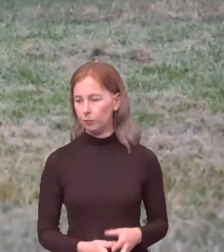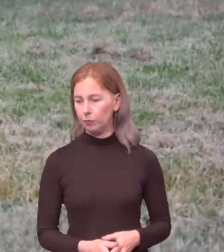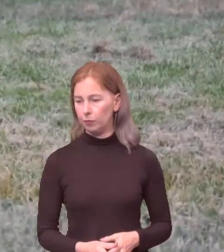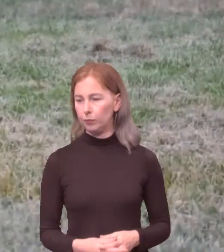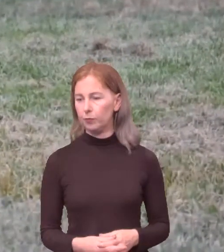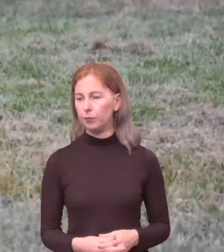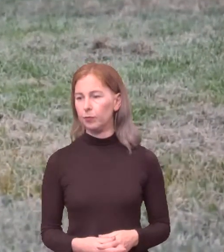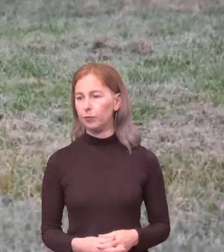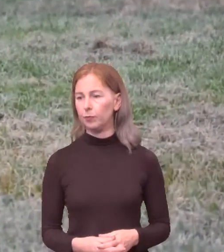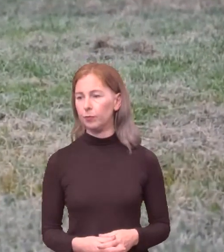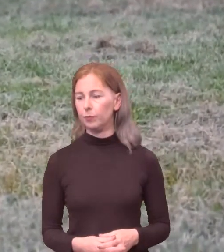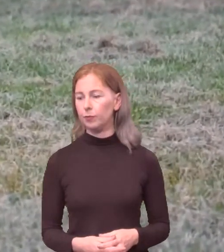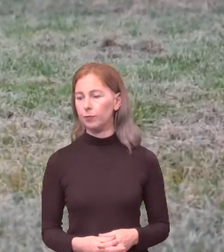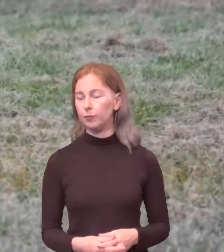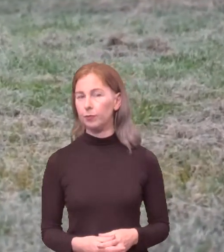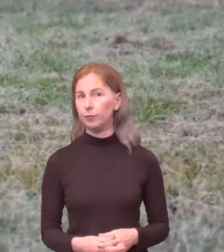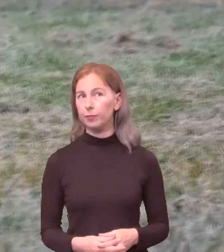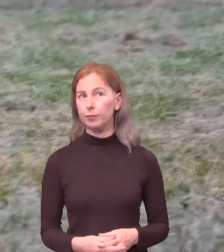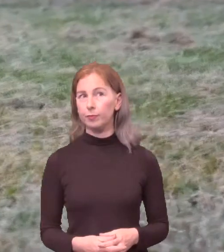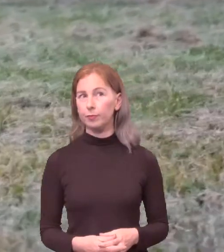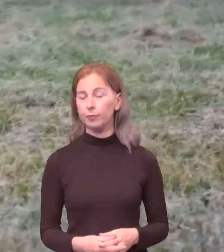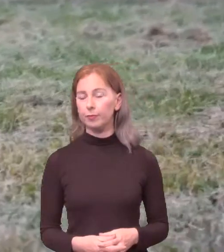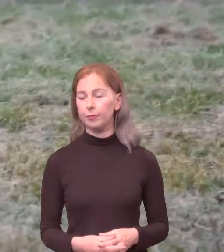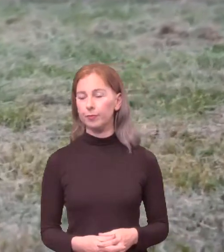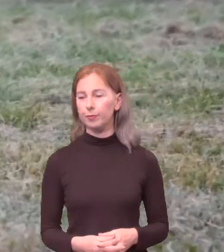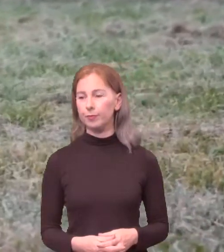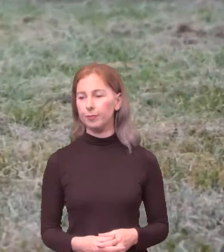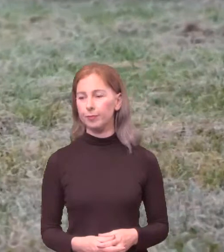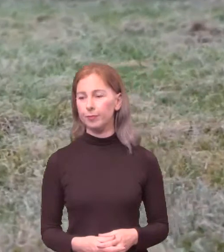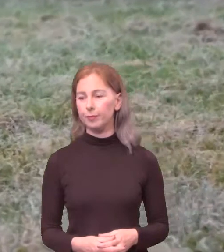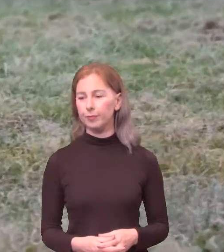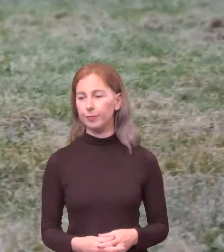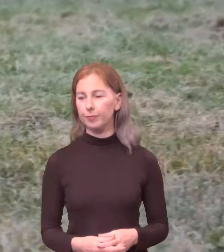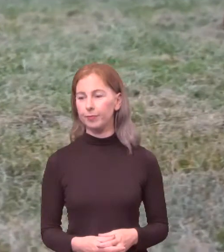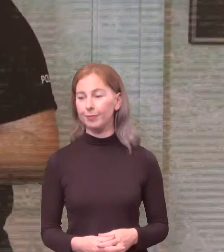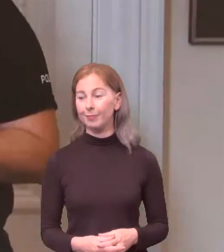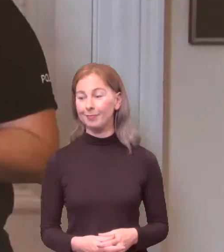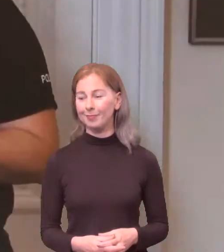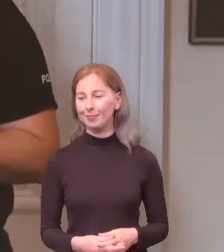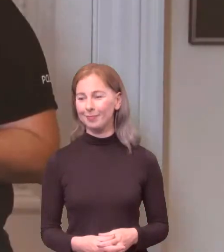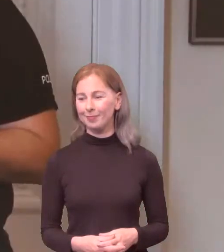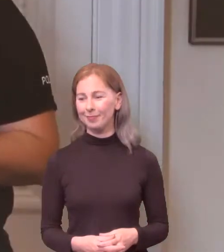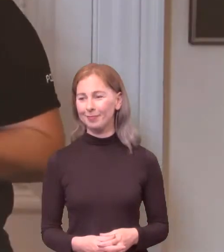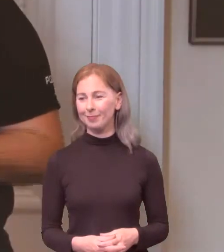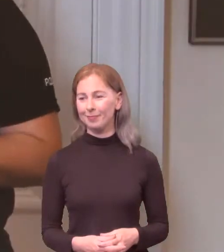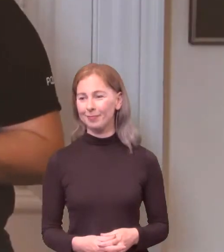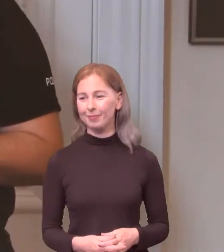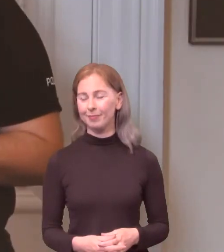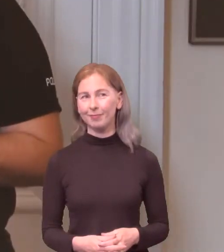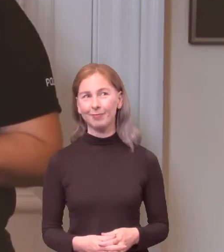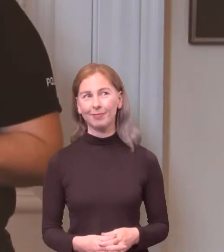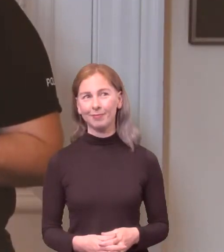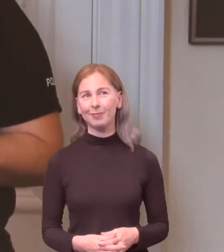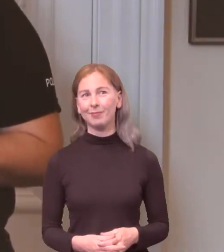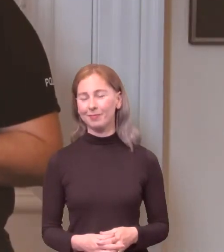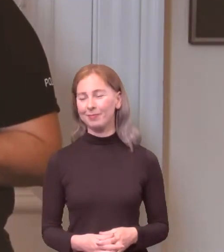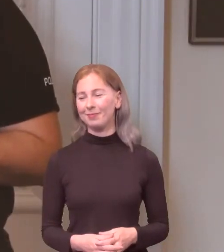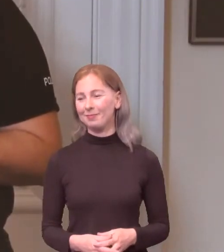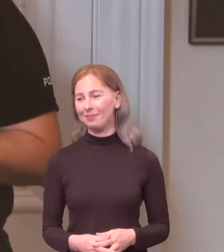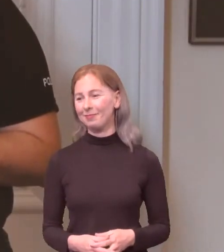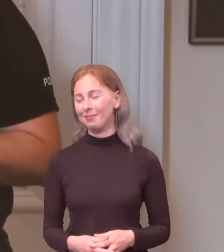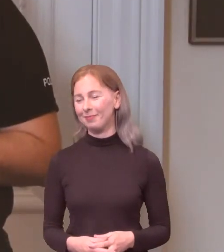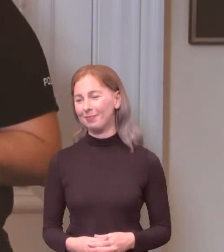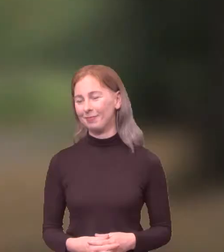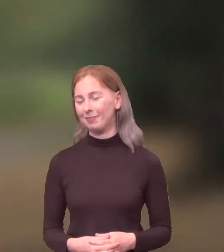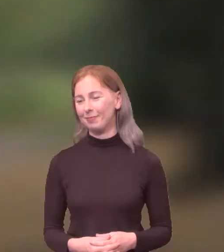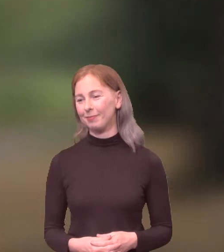We want to make sure we help keep livestock and dogs alike safe and for you to enjoy the countryside. Walking your dog is a great way to take advantage of Surrey's